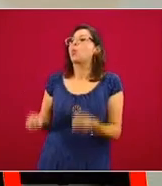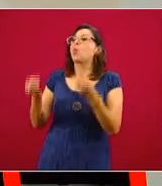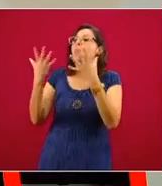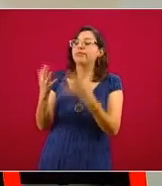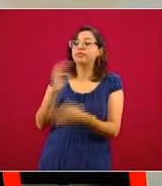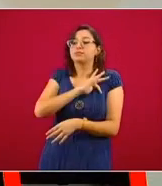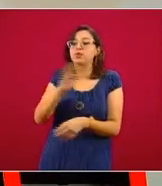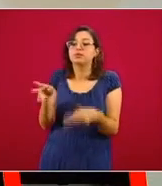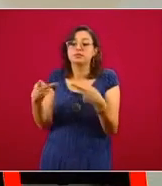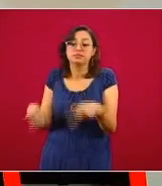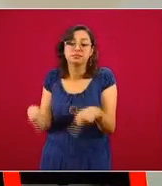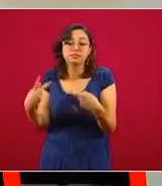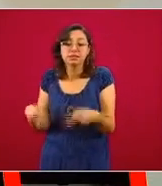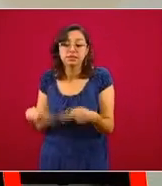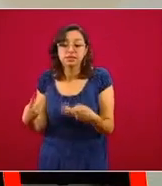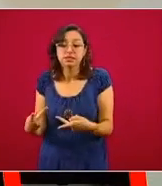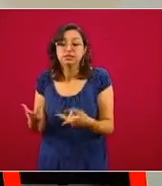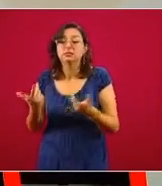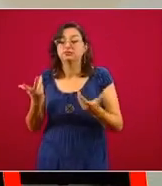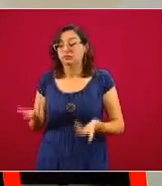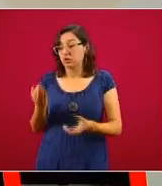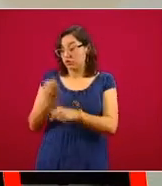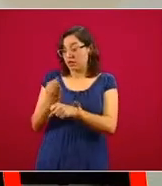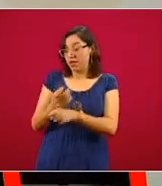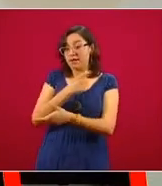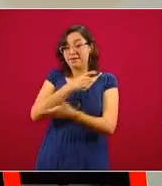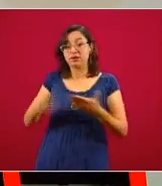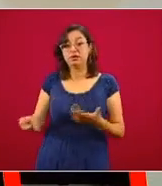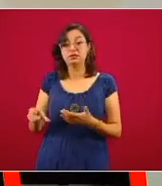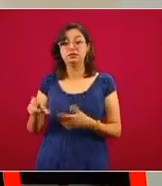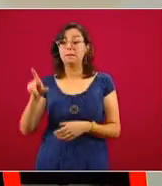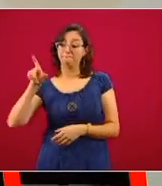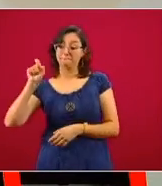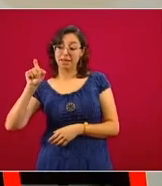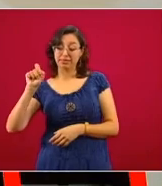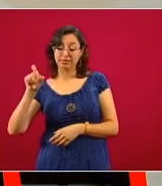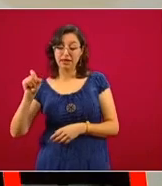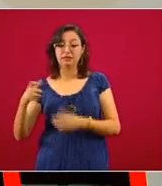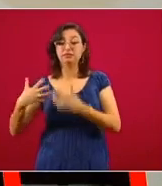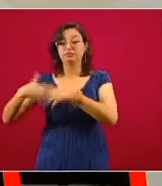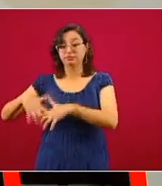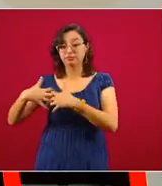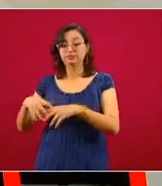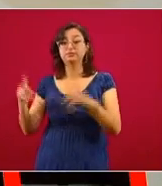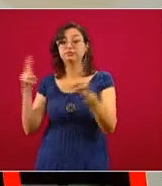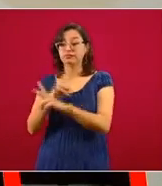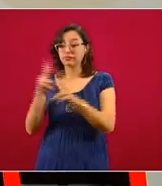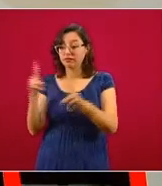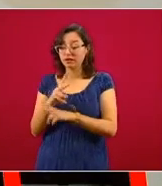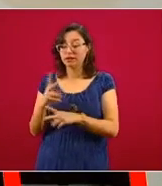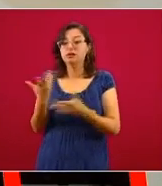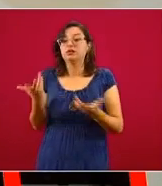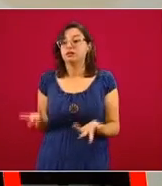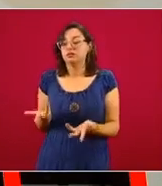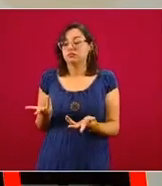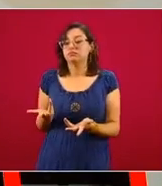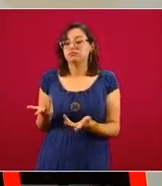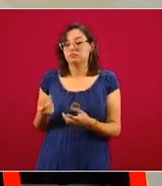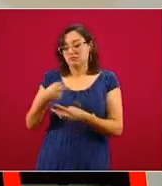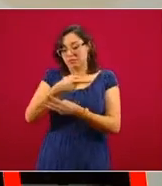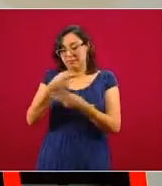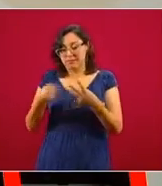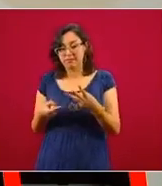the availability of pieces. How many pieces can we get? We had 20 ventilators that we were going to be